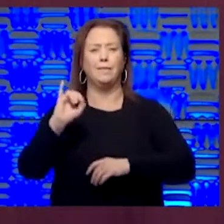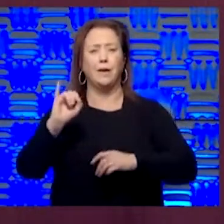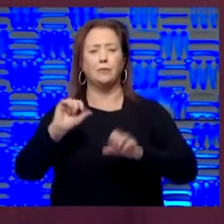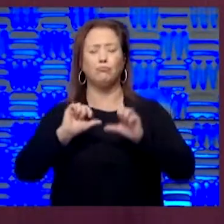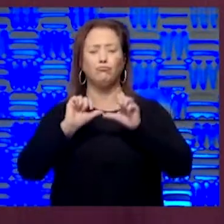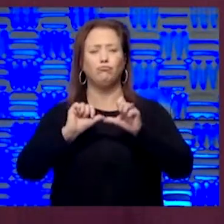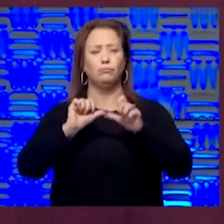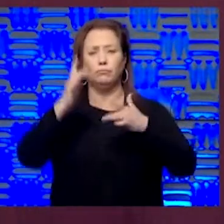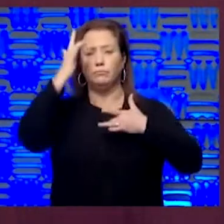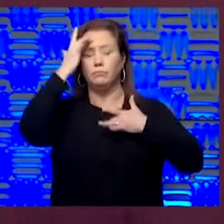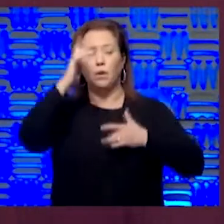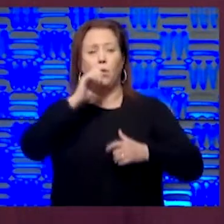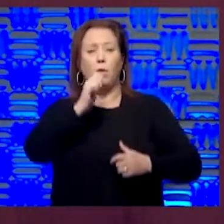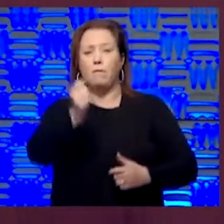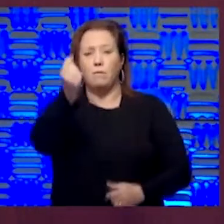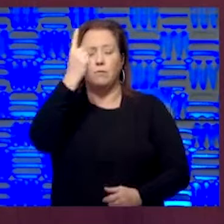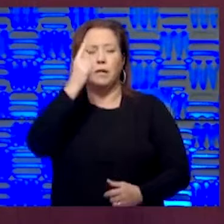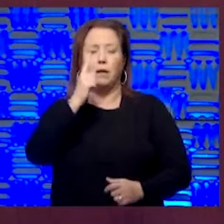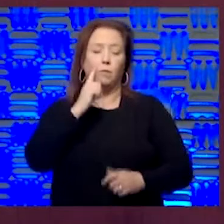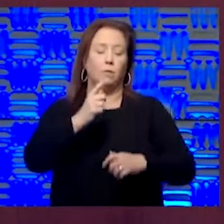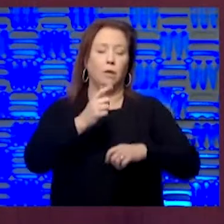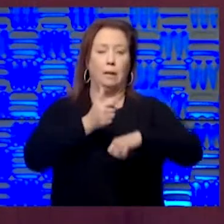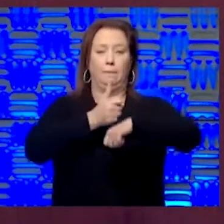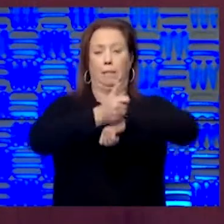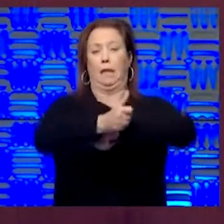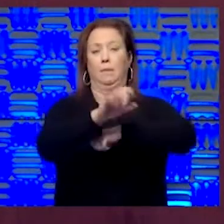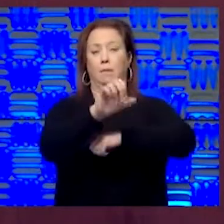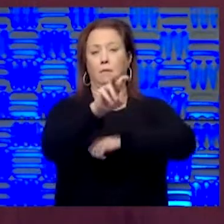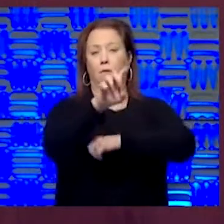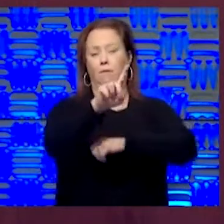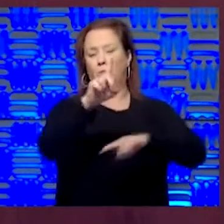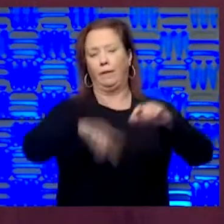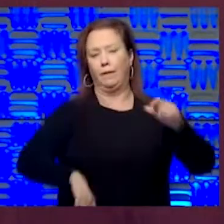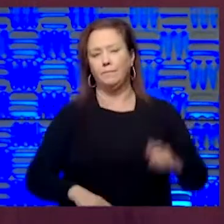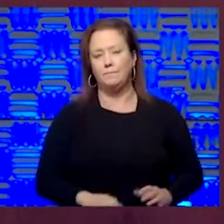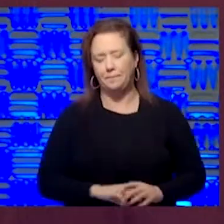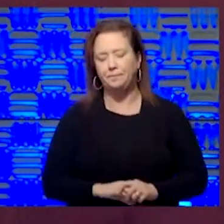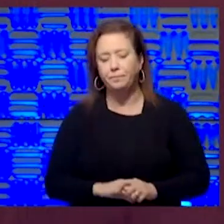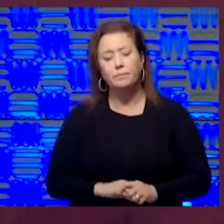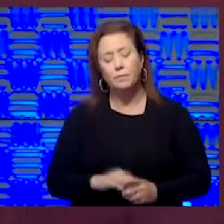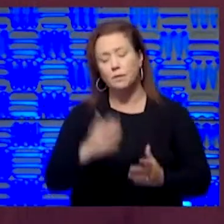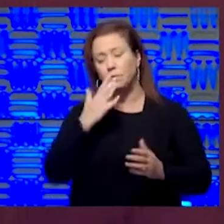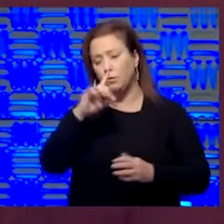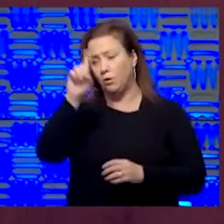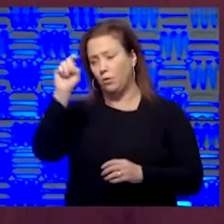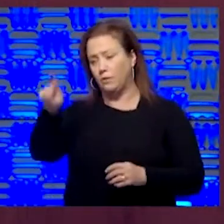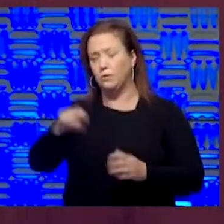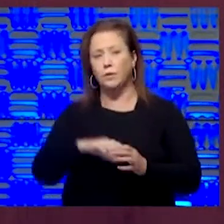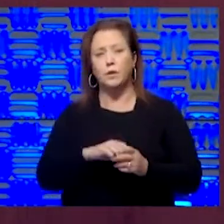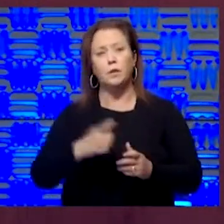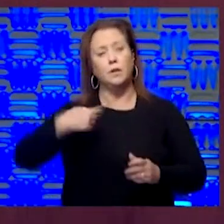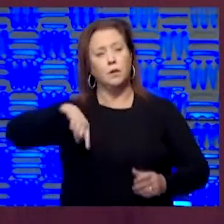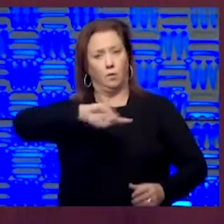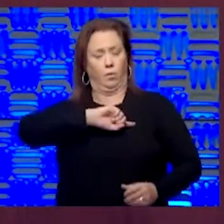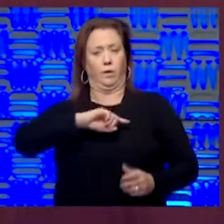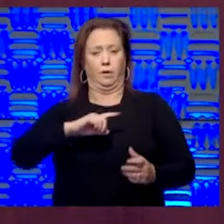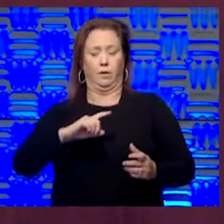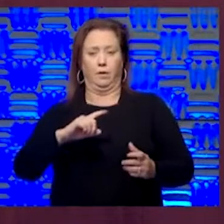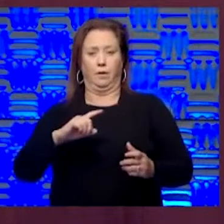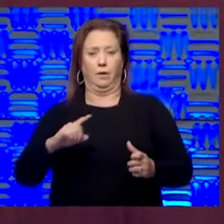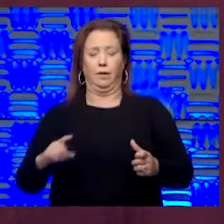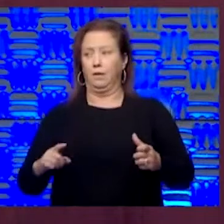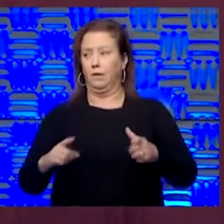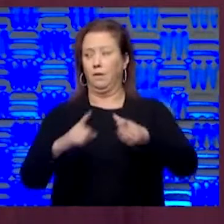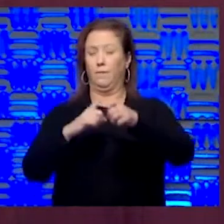fully understand, and I don't think we can blame all that on the novel coronavirus. Right. So, yeah, but it's a great question, and absolutely. we do think, when was the first